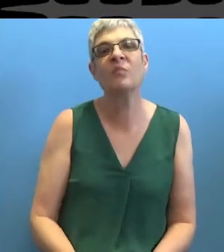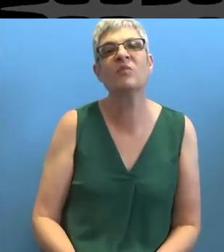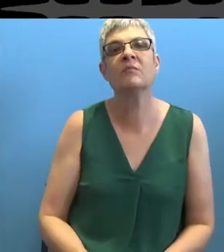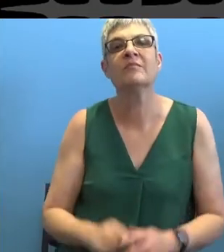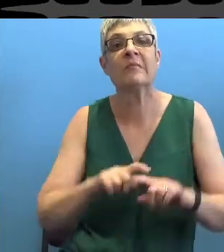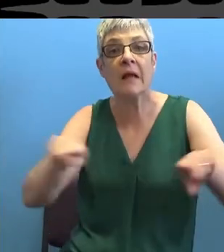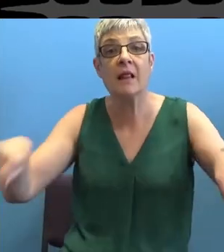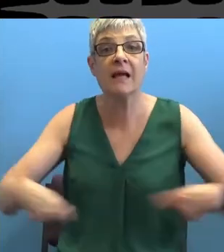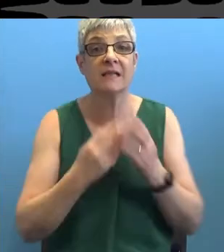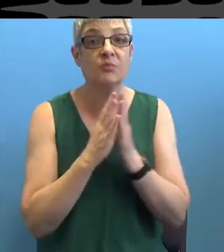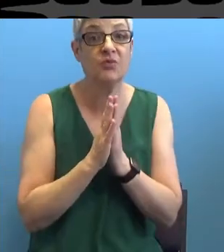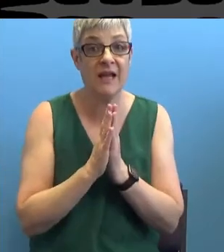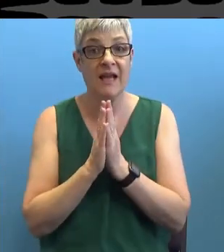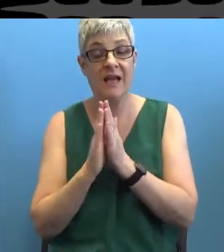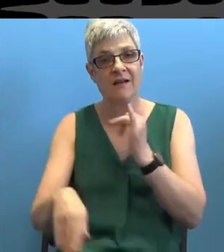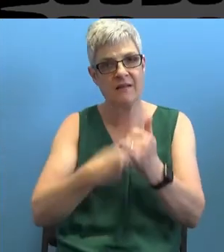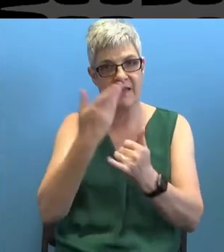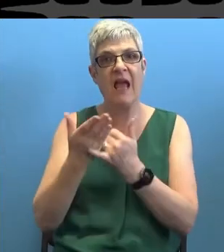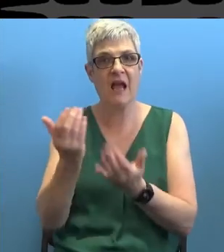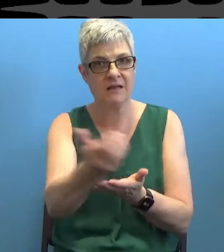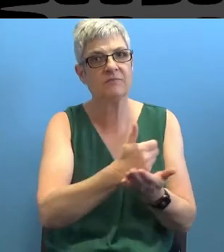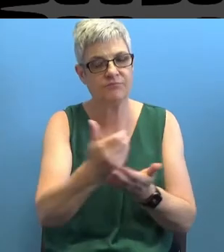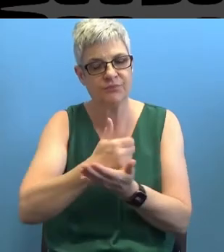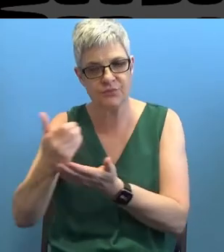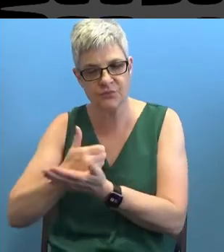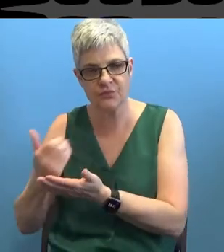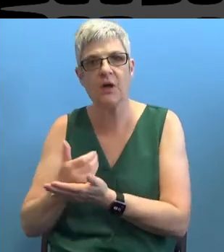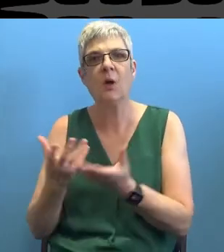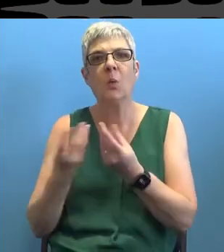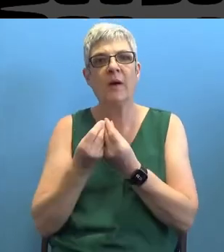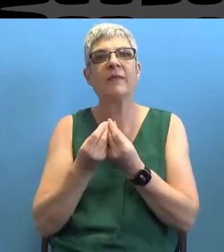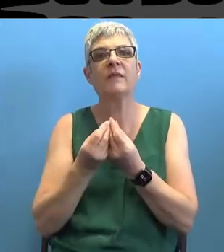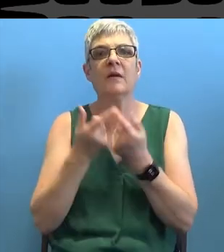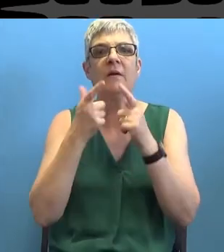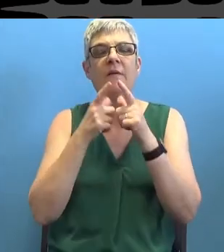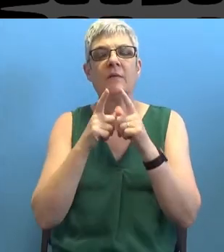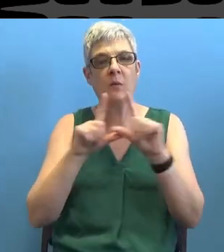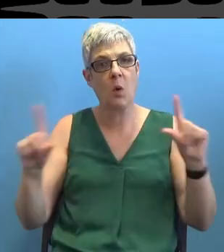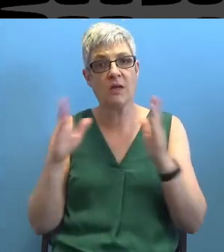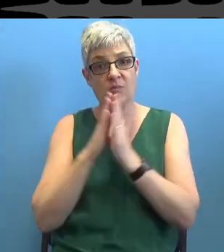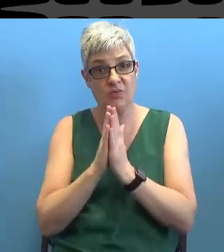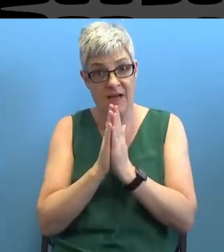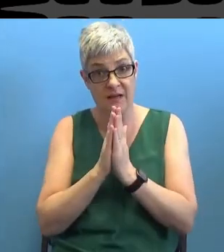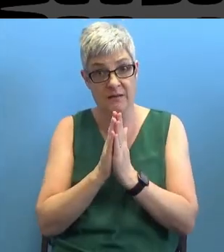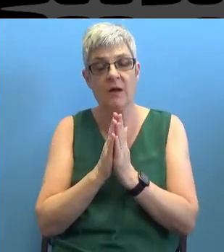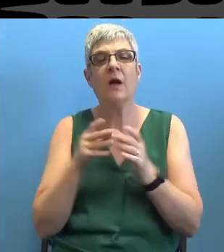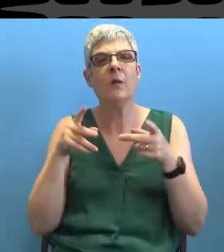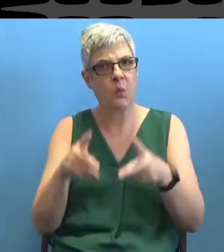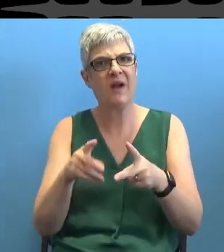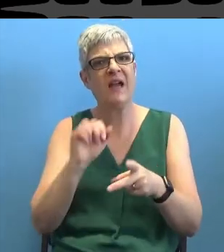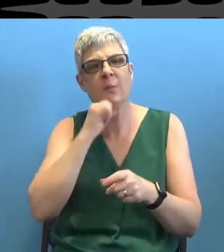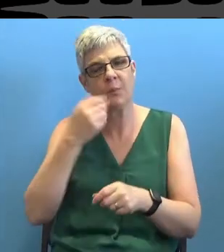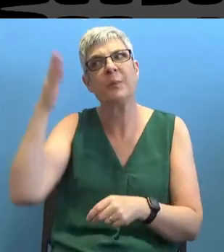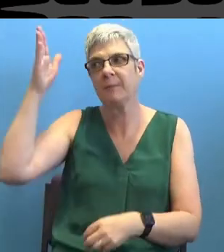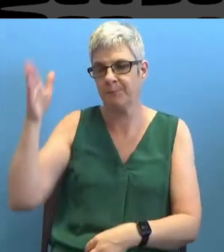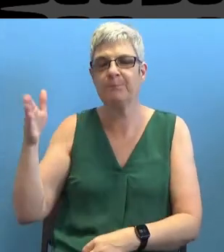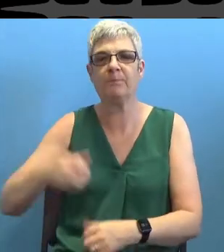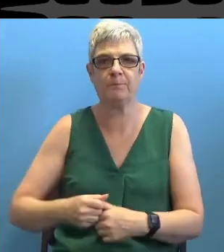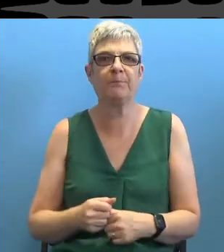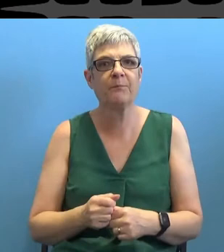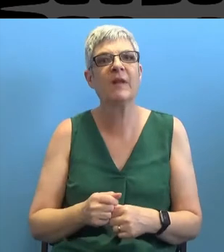Let us pray, and we'll gather up our prayers in the words of the Lord's Prayer. The form of the Lord's Prayer that we use the words for that will be on the screen. Let us